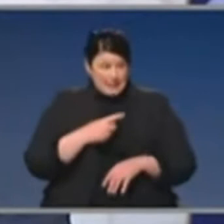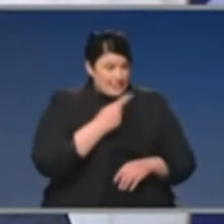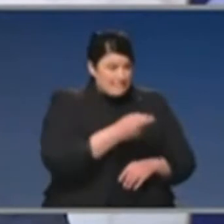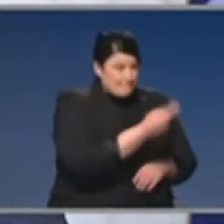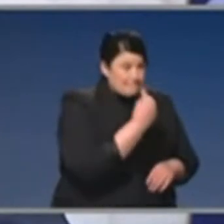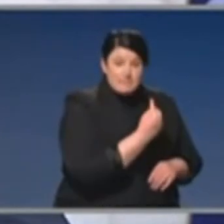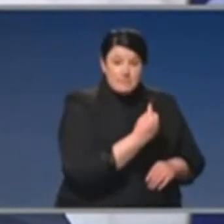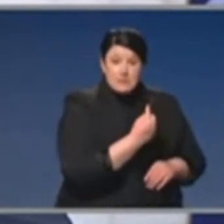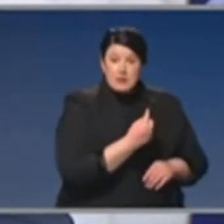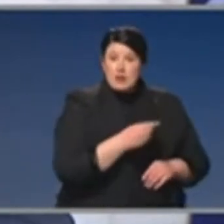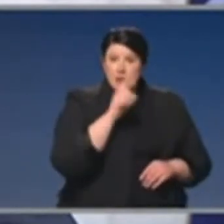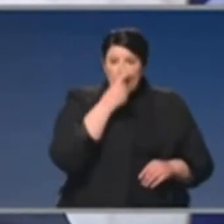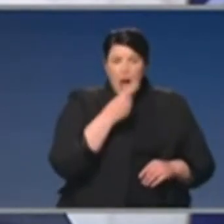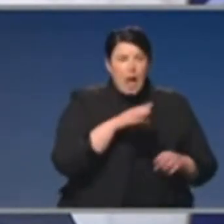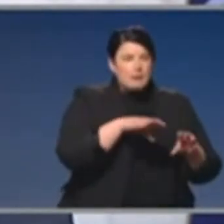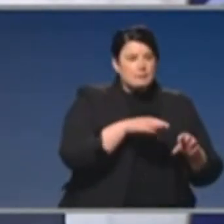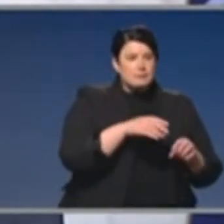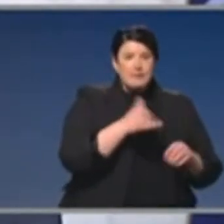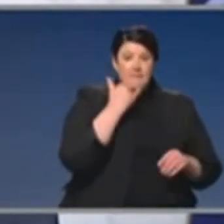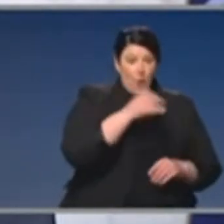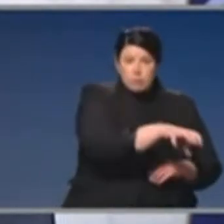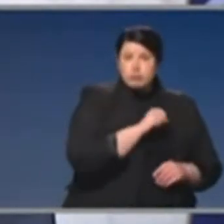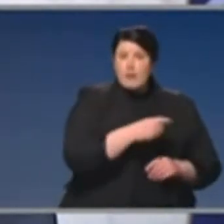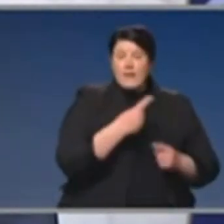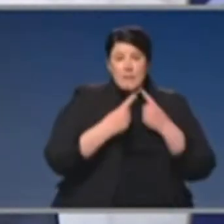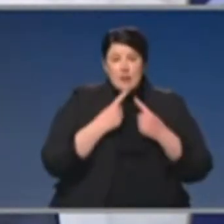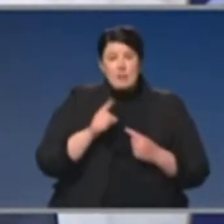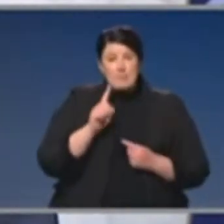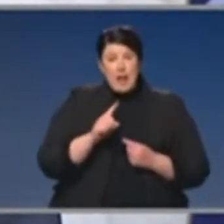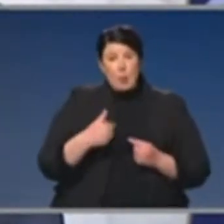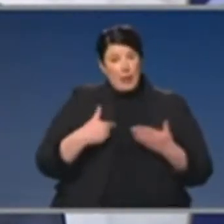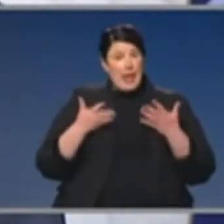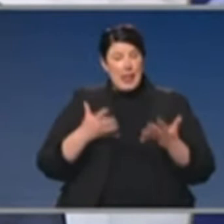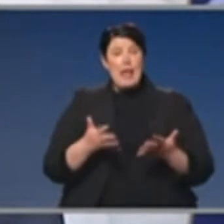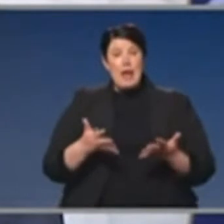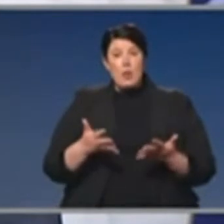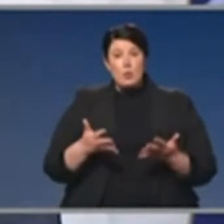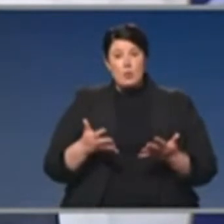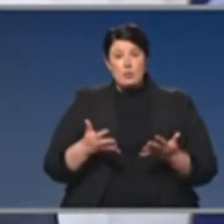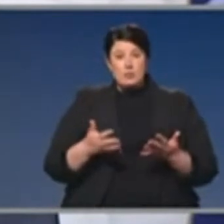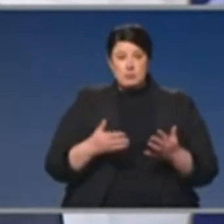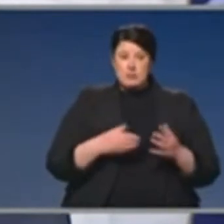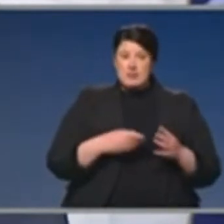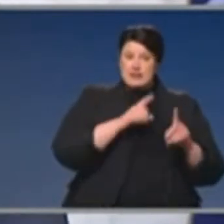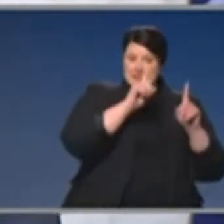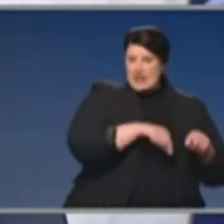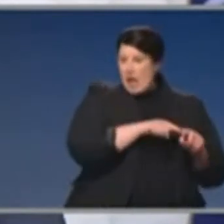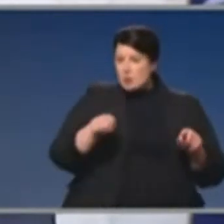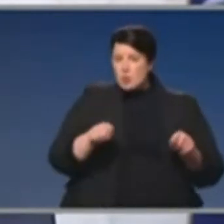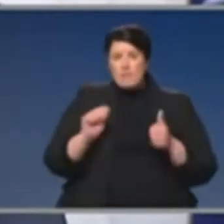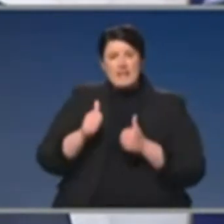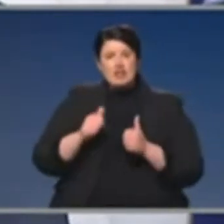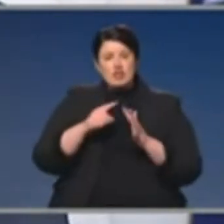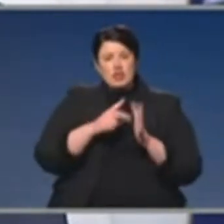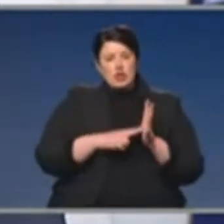pick up that notebook or that phone with that information on, and yet somehow we allow end-to-end encryption where an exchange